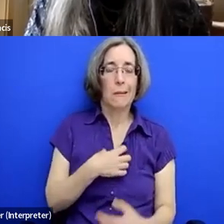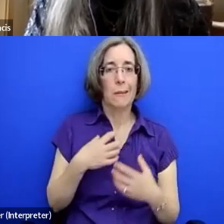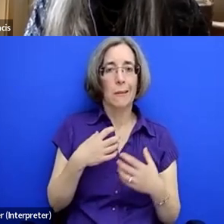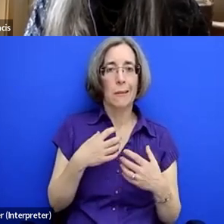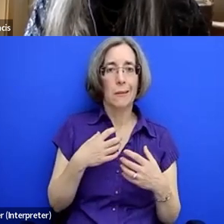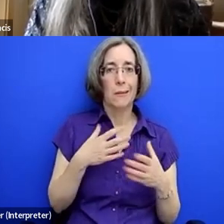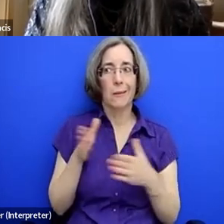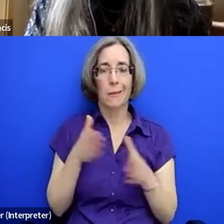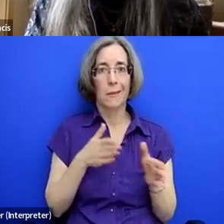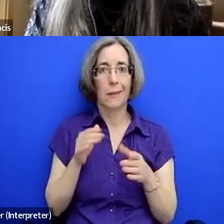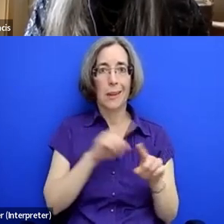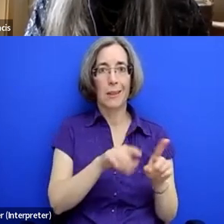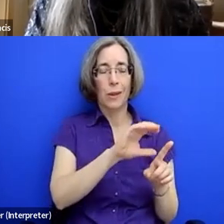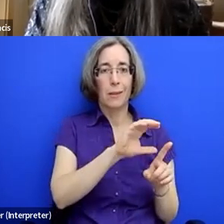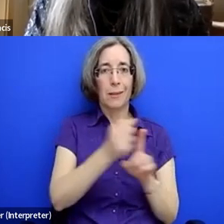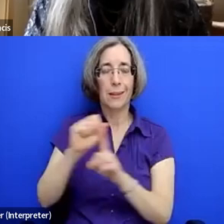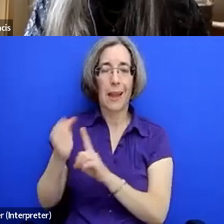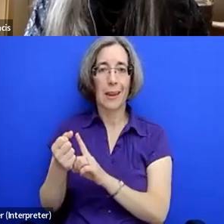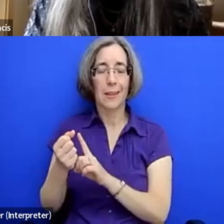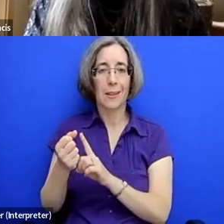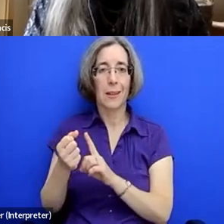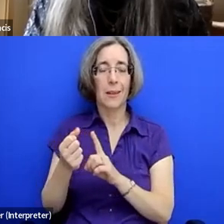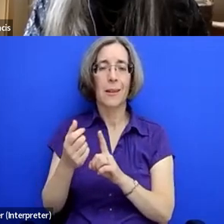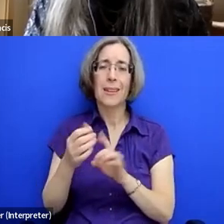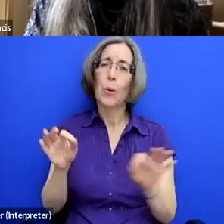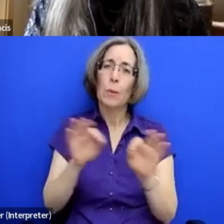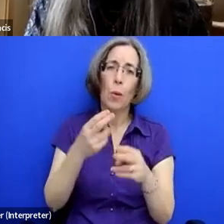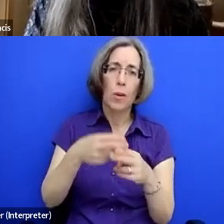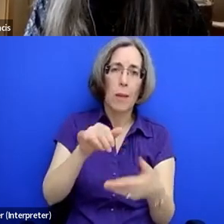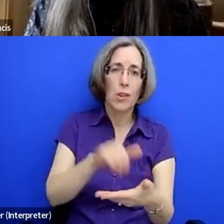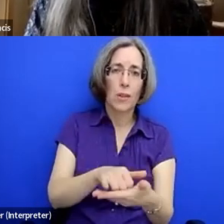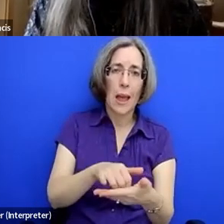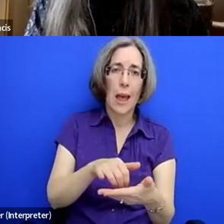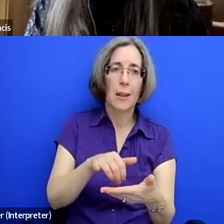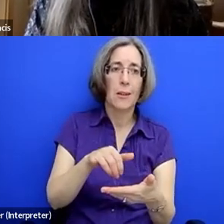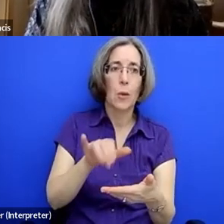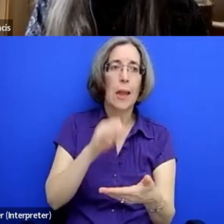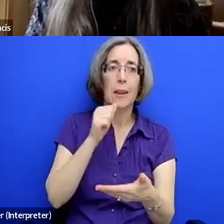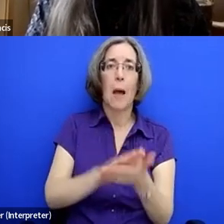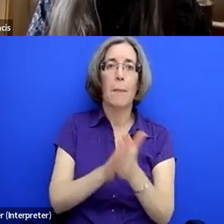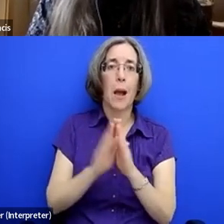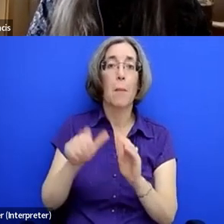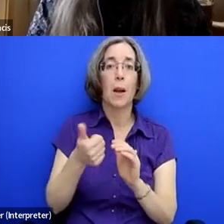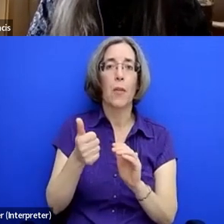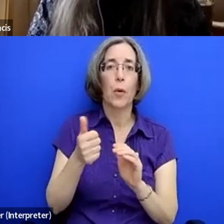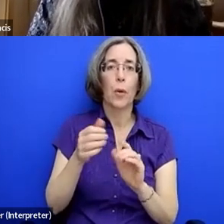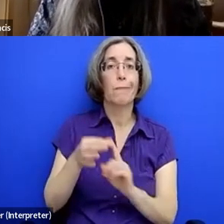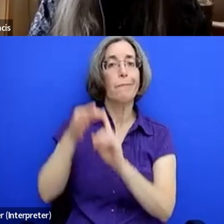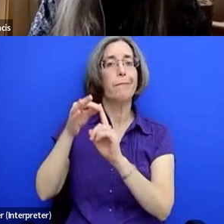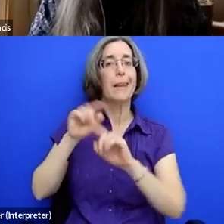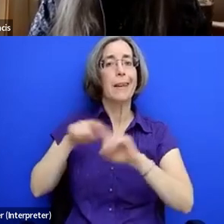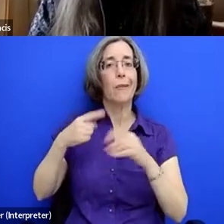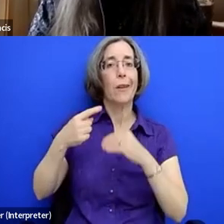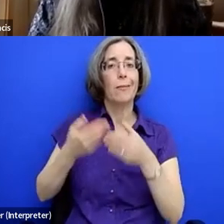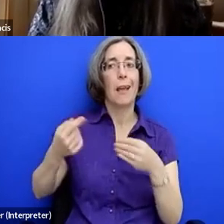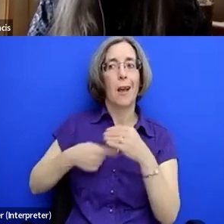particular settings. And it's important just to mention it so it doesn't become another difference that separates people with disabilities from